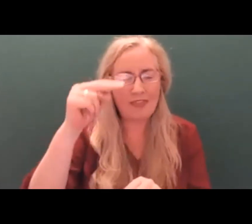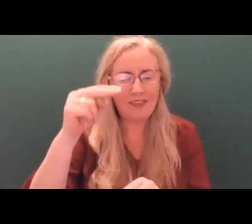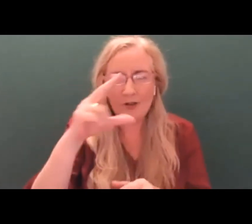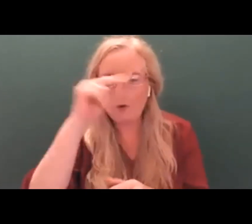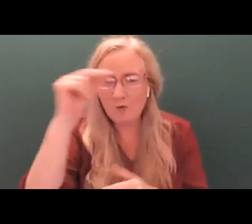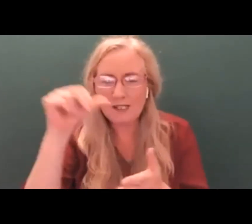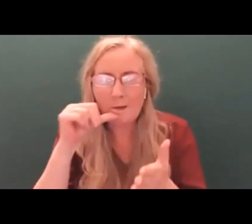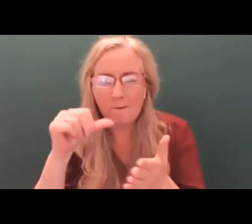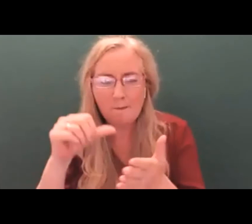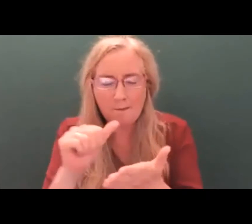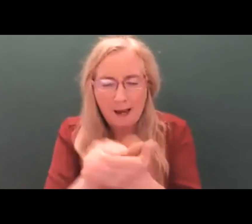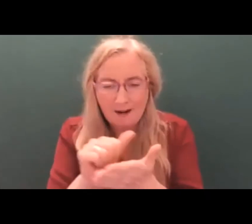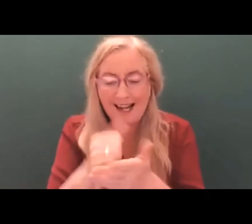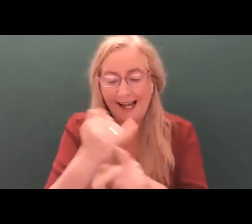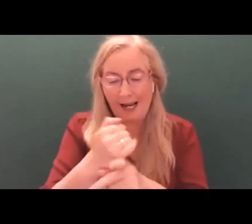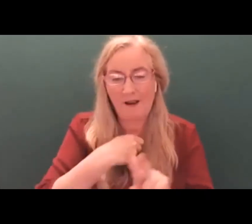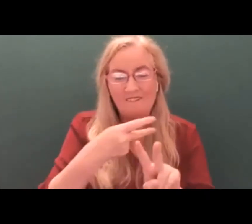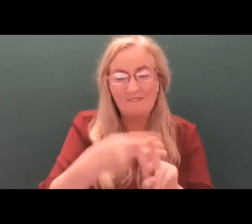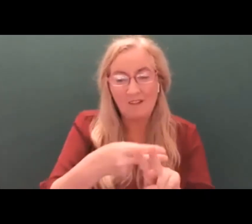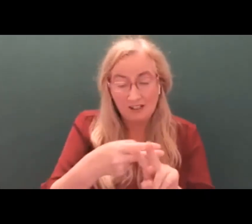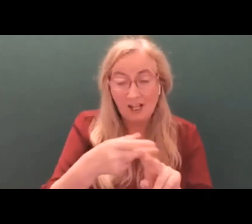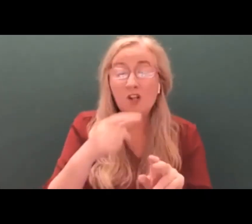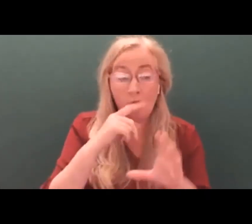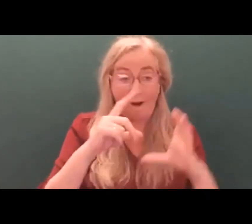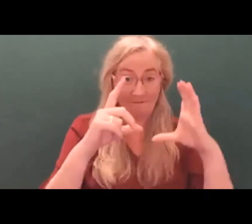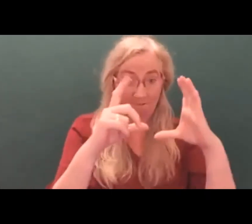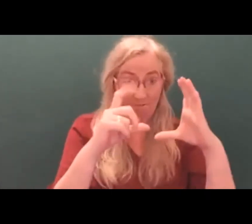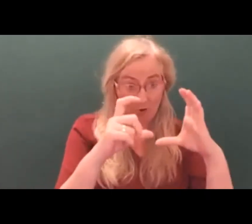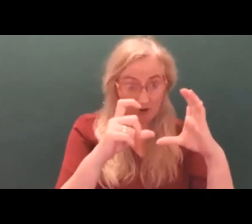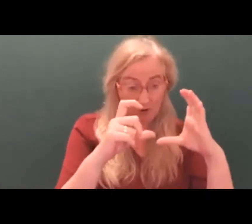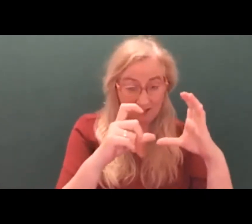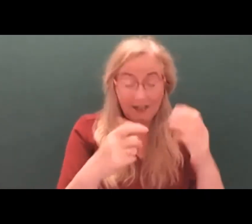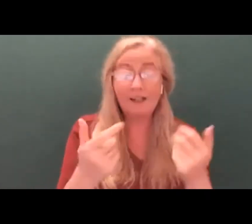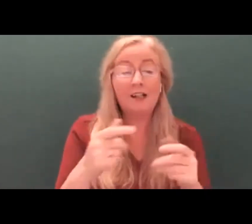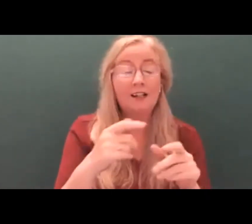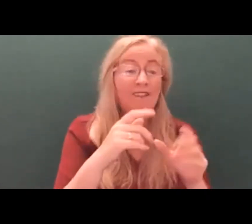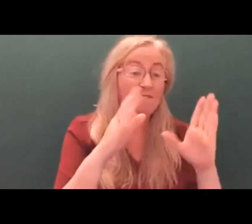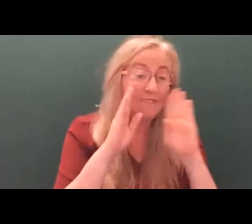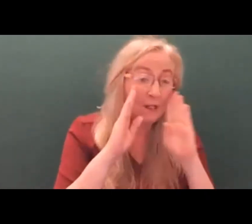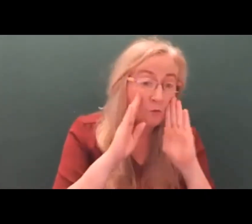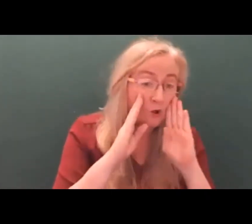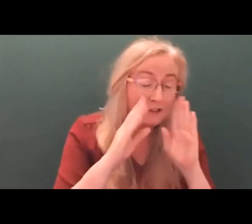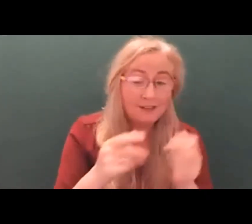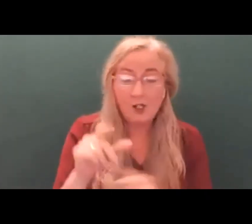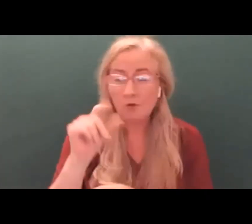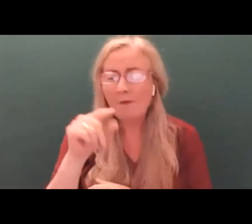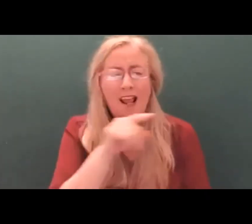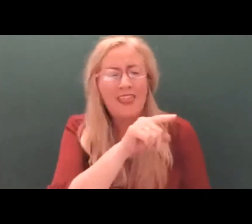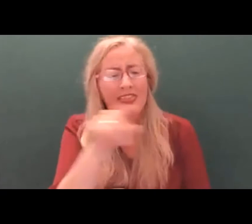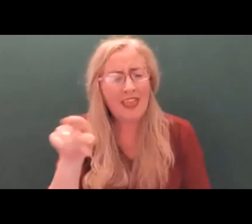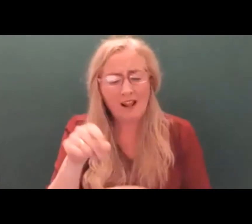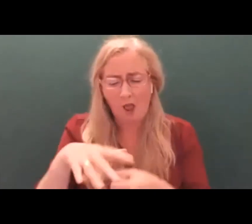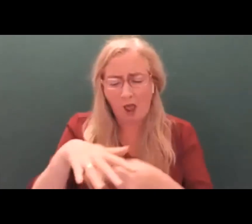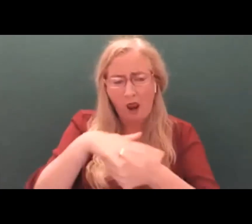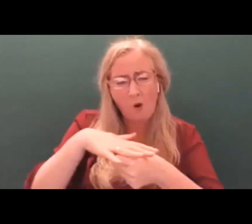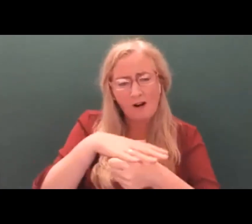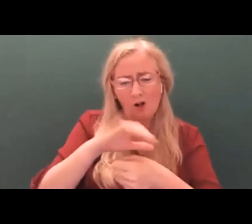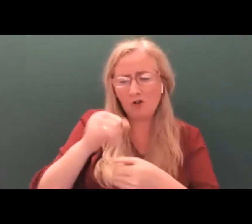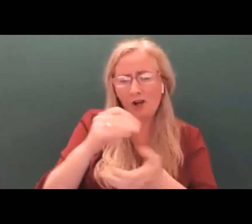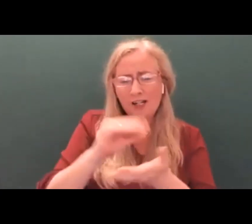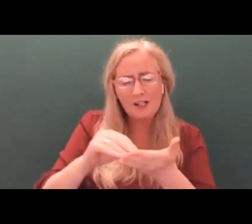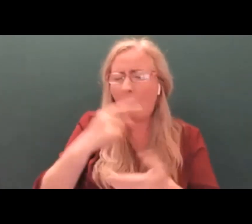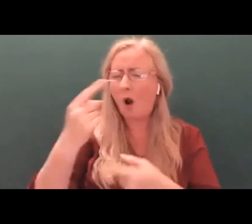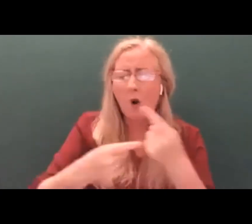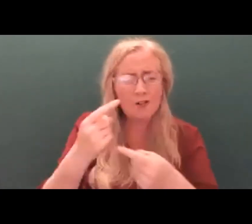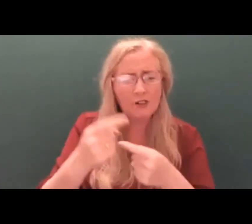in my posts, both on Facebook and on Twitter, because they're always looking for really interesting local content. And they